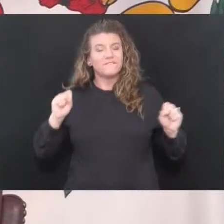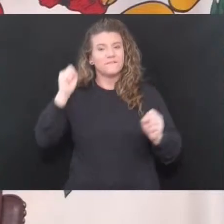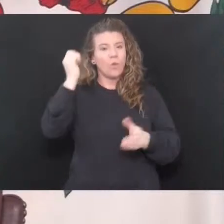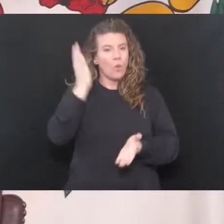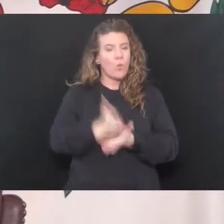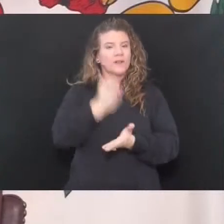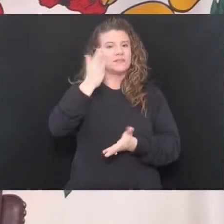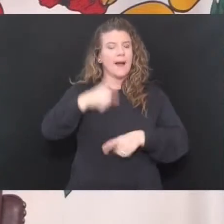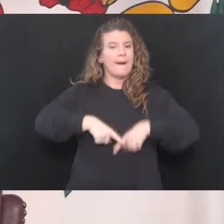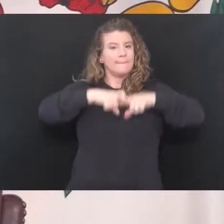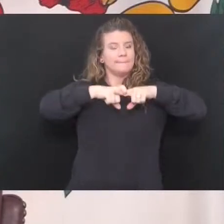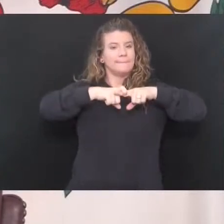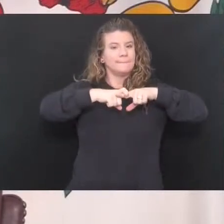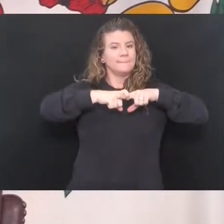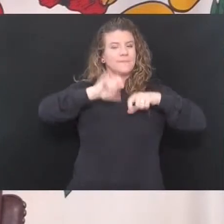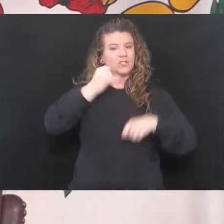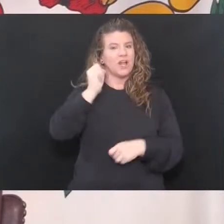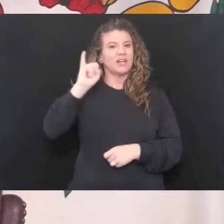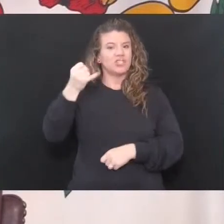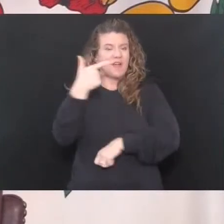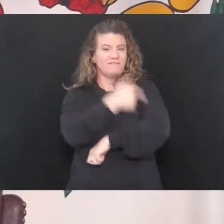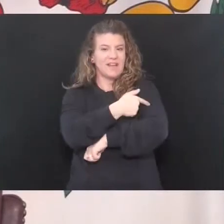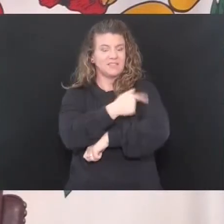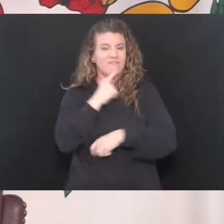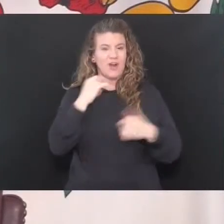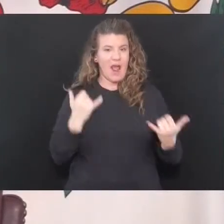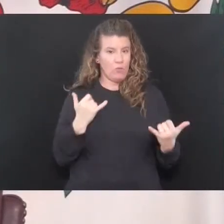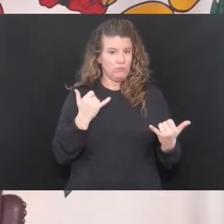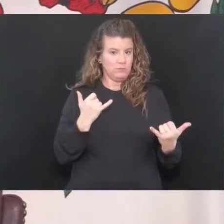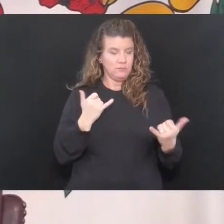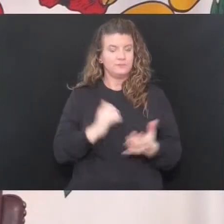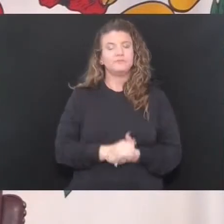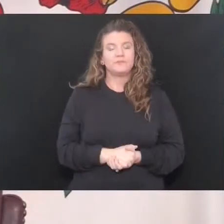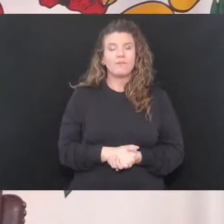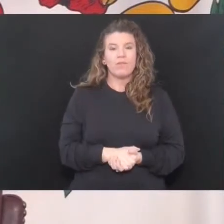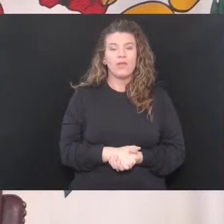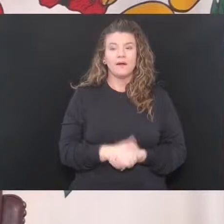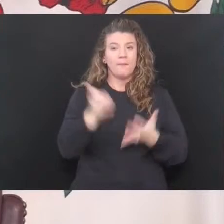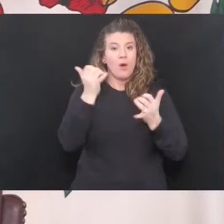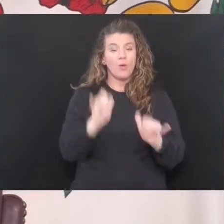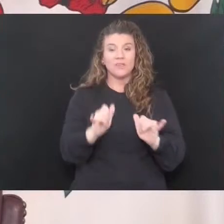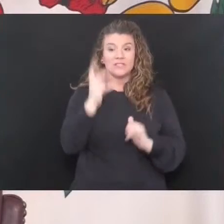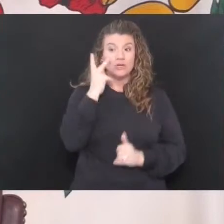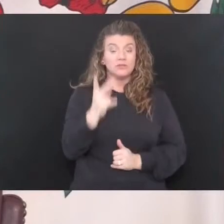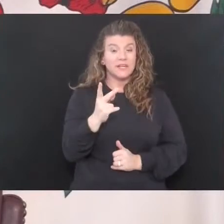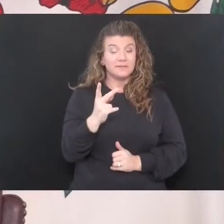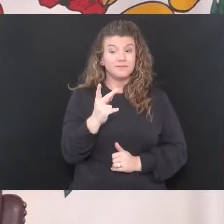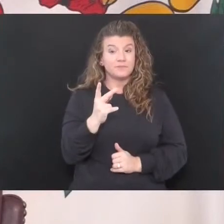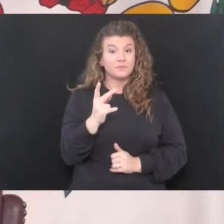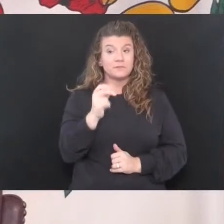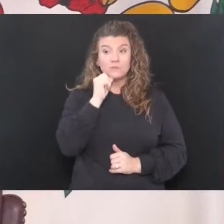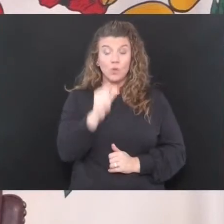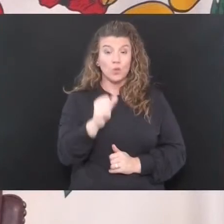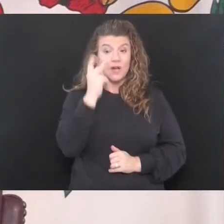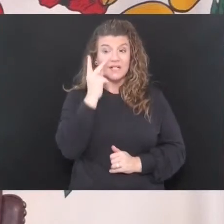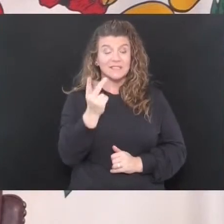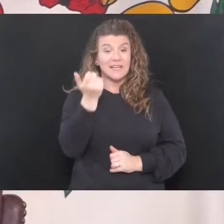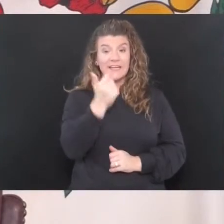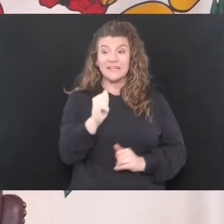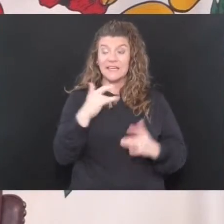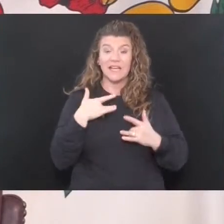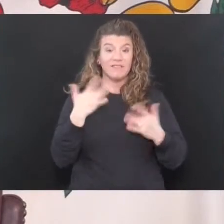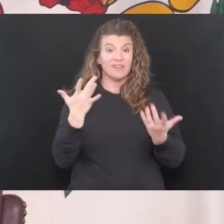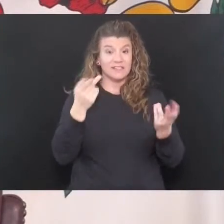halted the J&J vaccine for at least now, but we're still seeing, we're not seeing any events